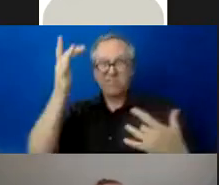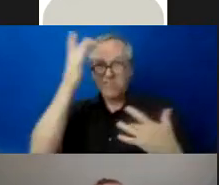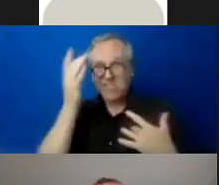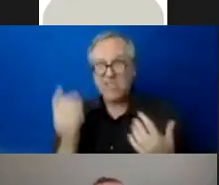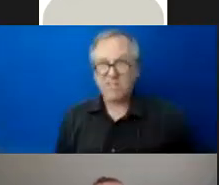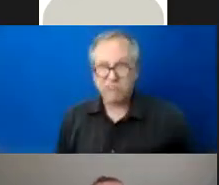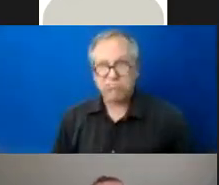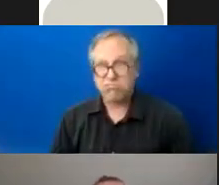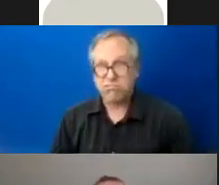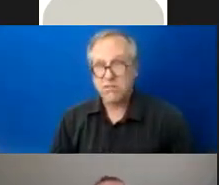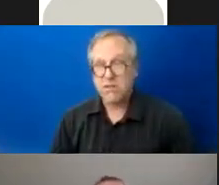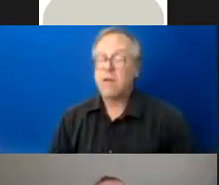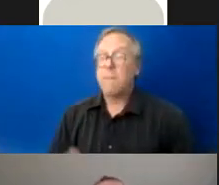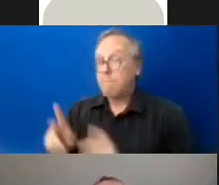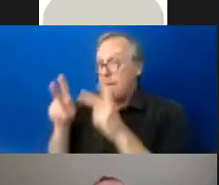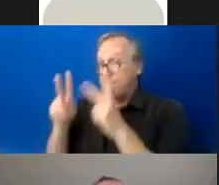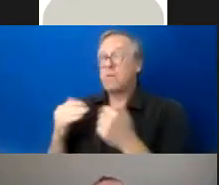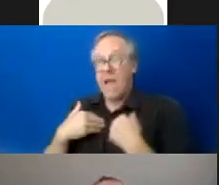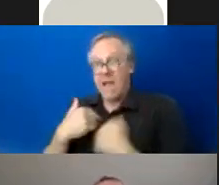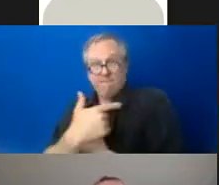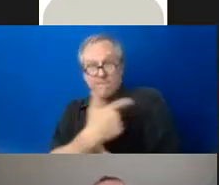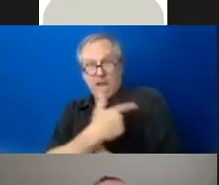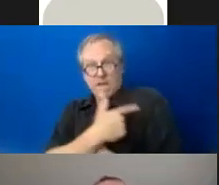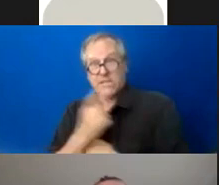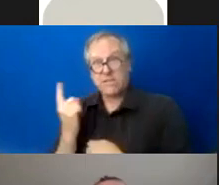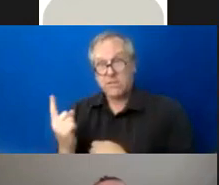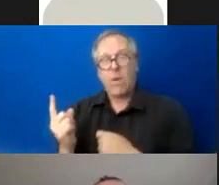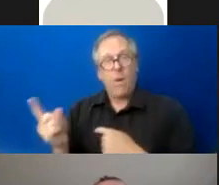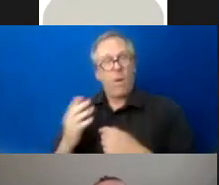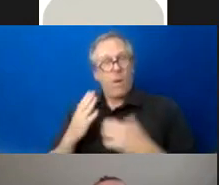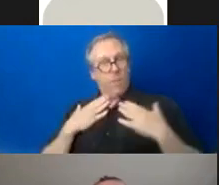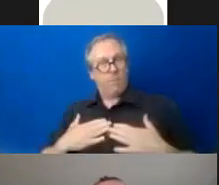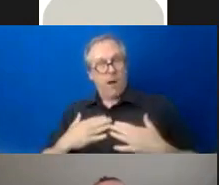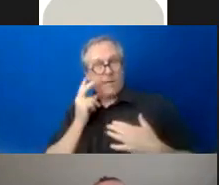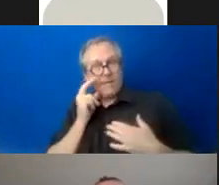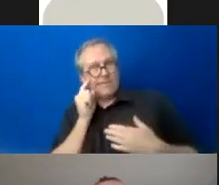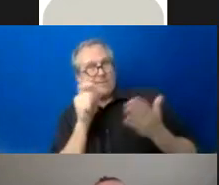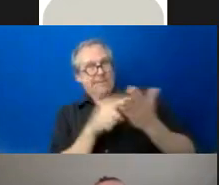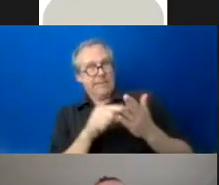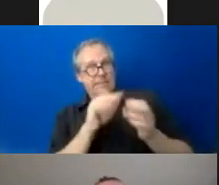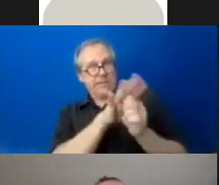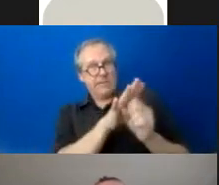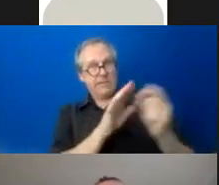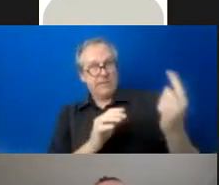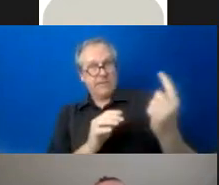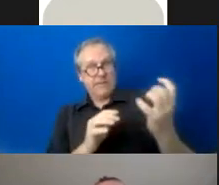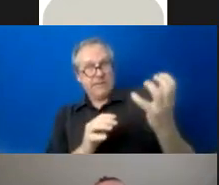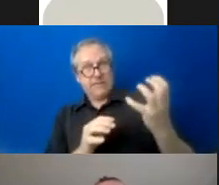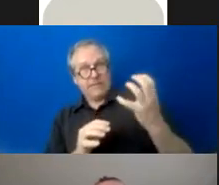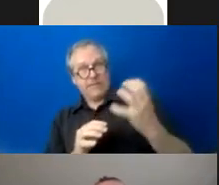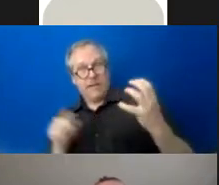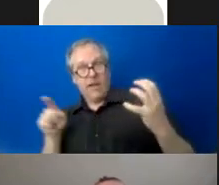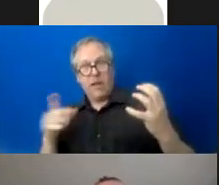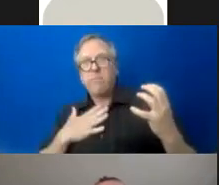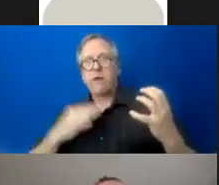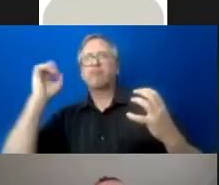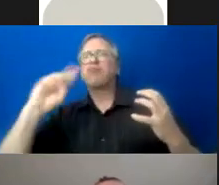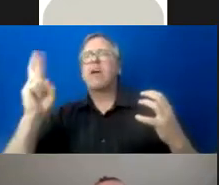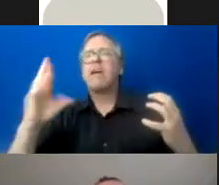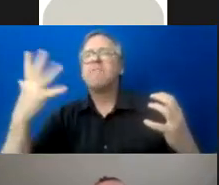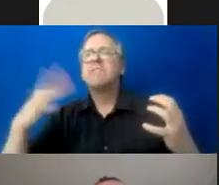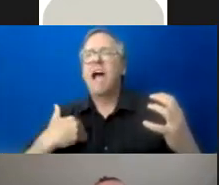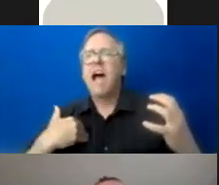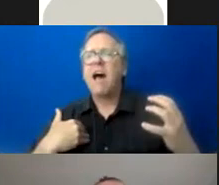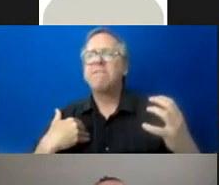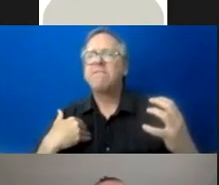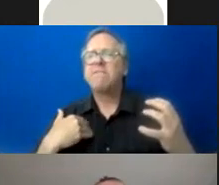vaccinated, instead, their body sees the virus and their immune system's already ready. They already have the antibodies. They